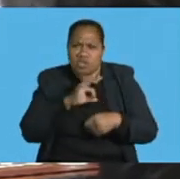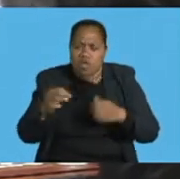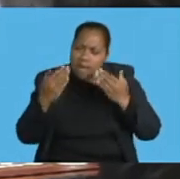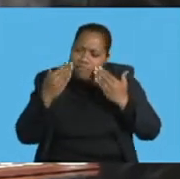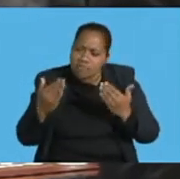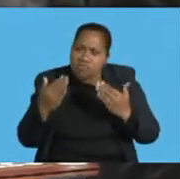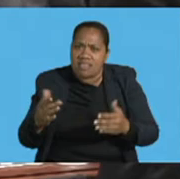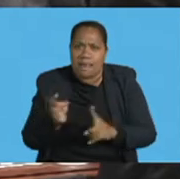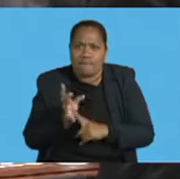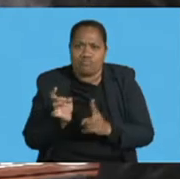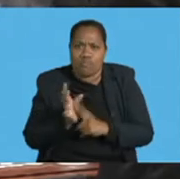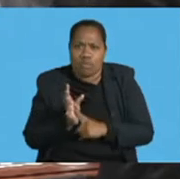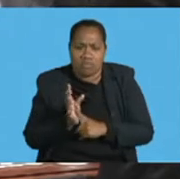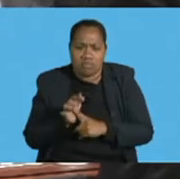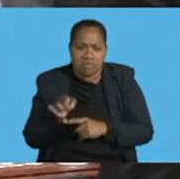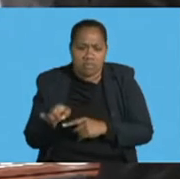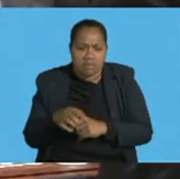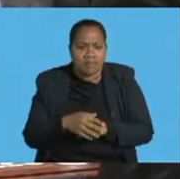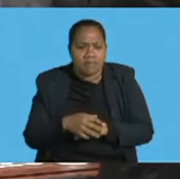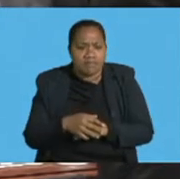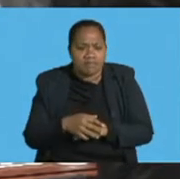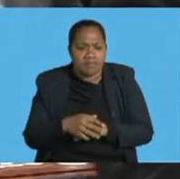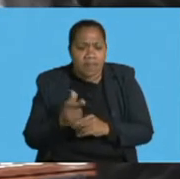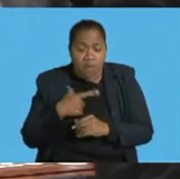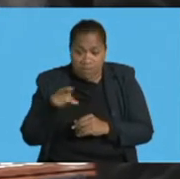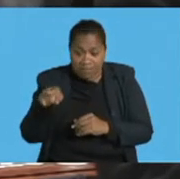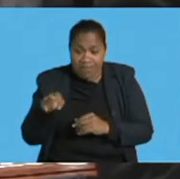social, cultural, and economic